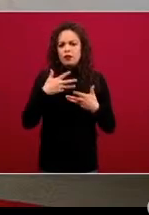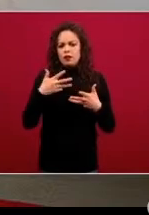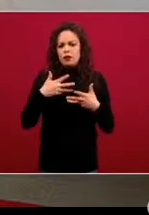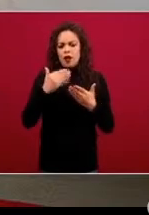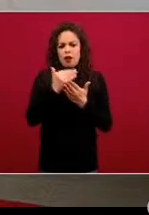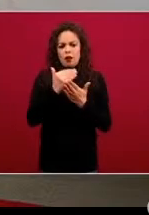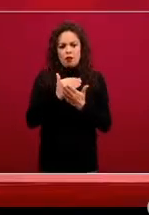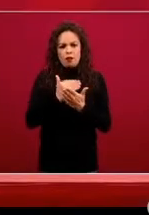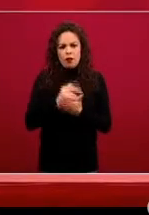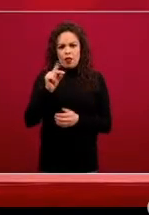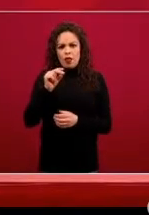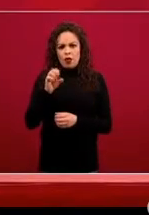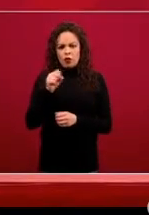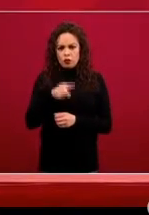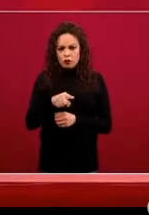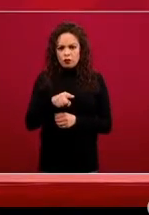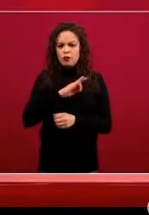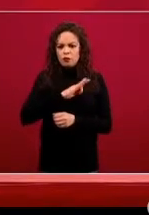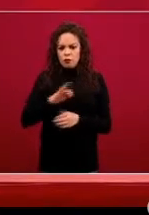increase.